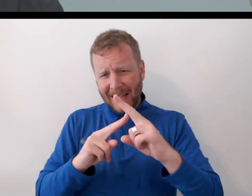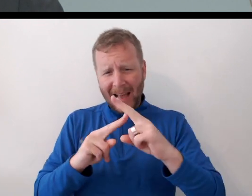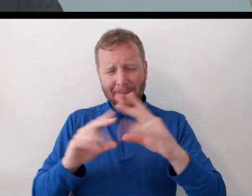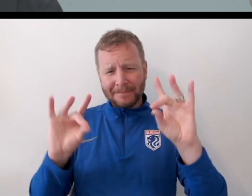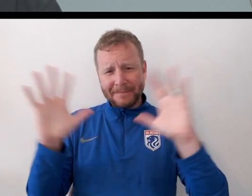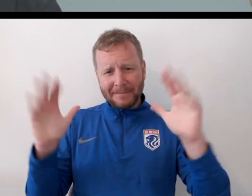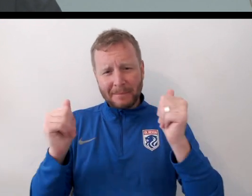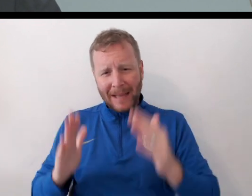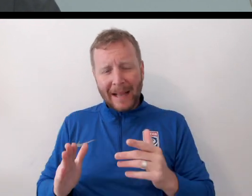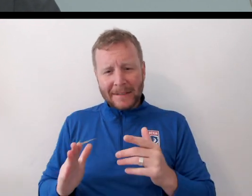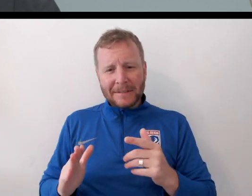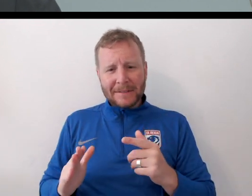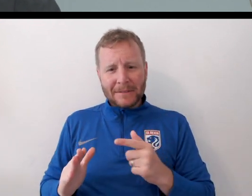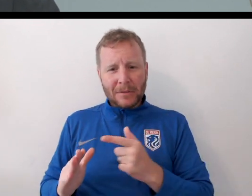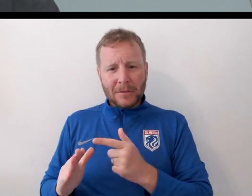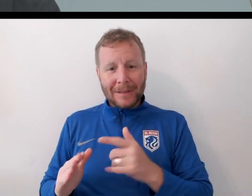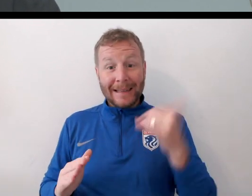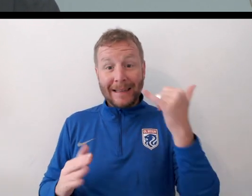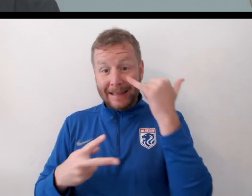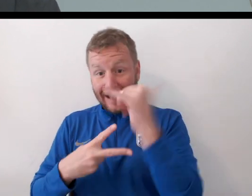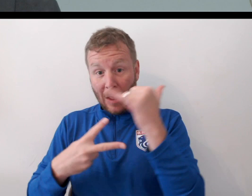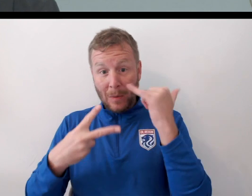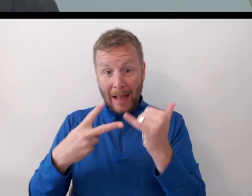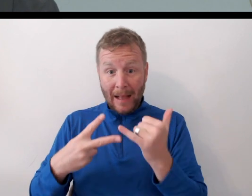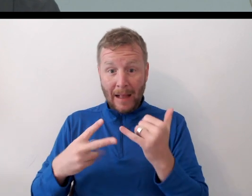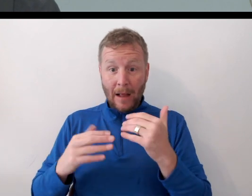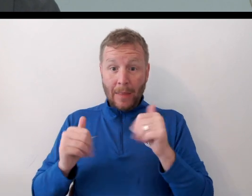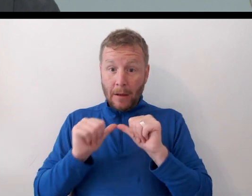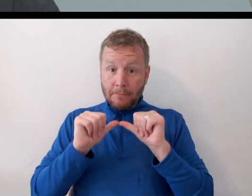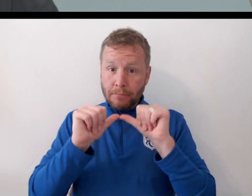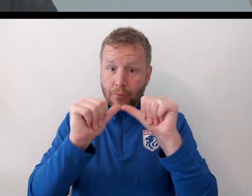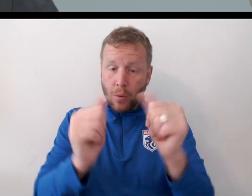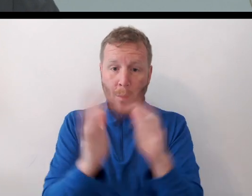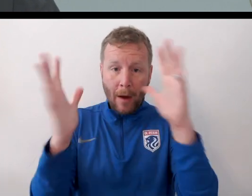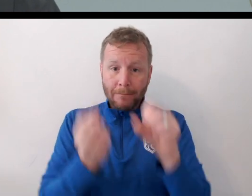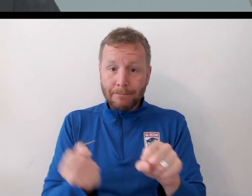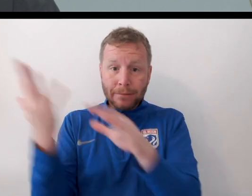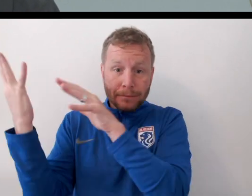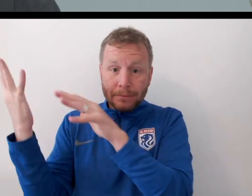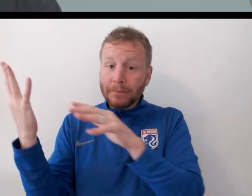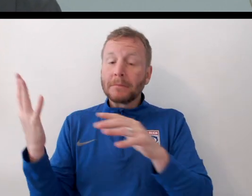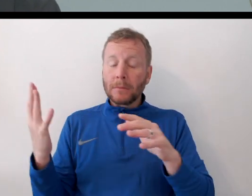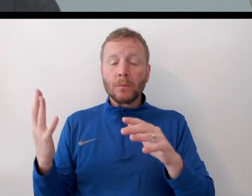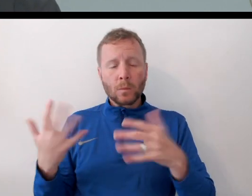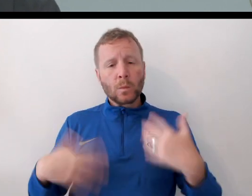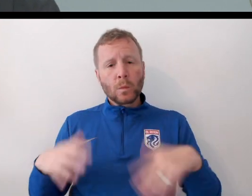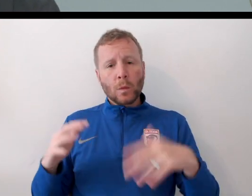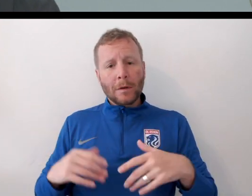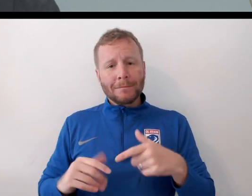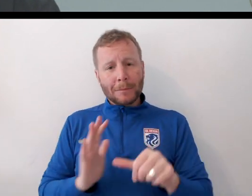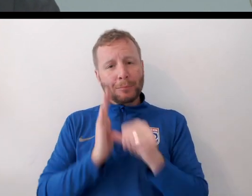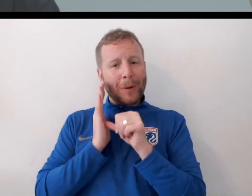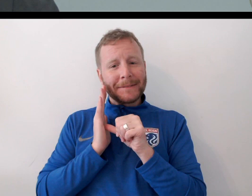top-notch class players. So being able to get yellows early on and see out a 90 without, you know, being able to not be sent off, I think